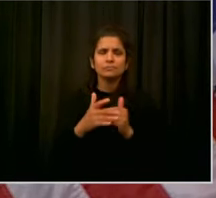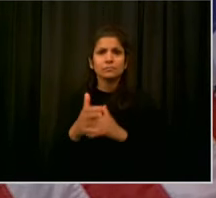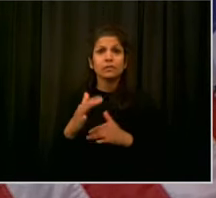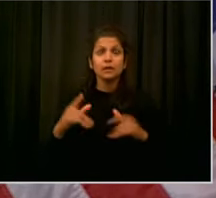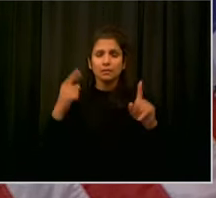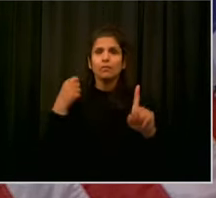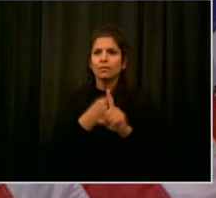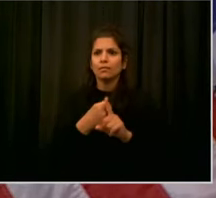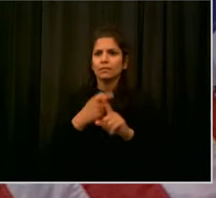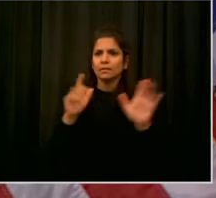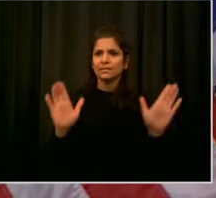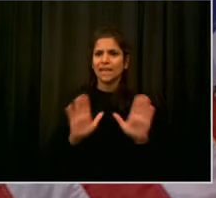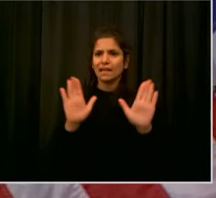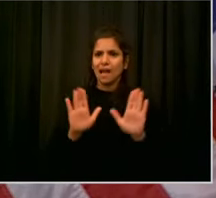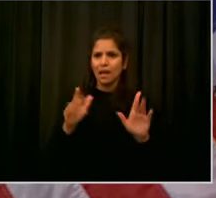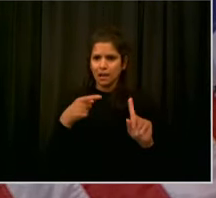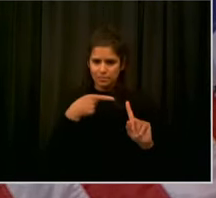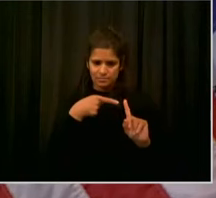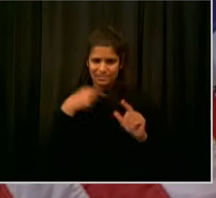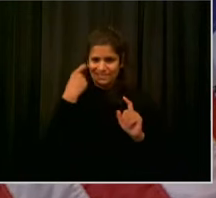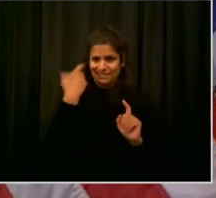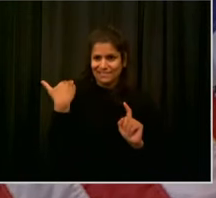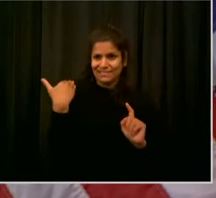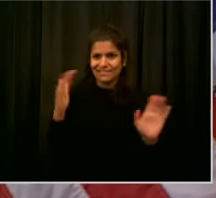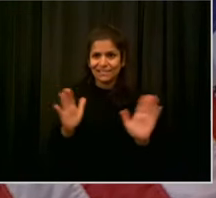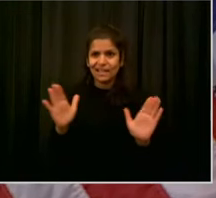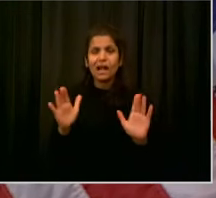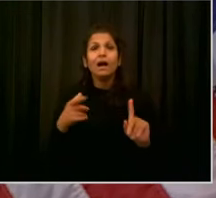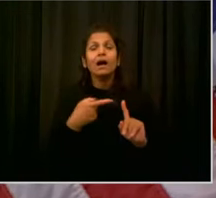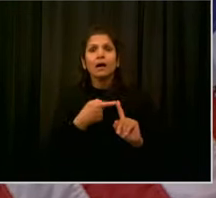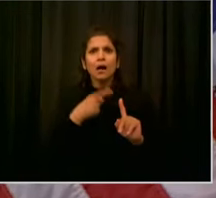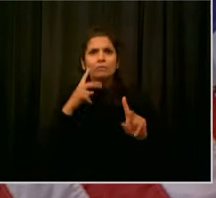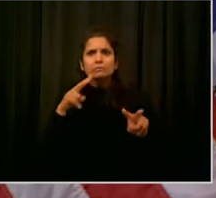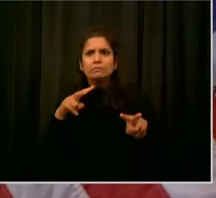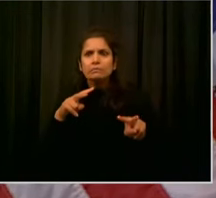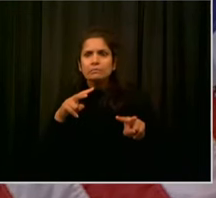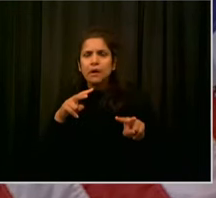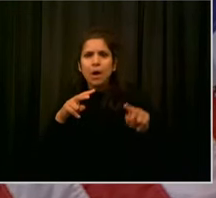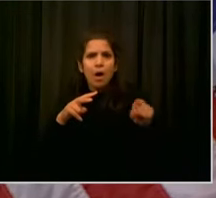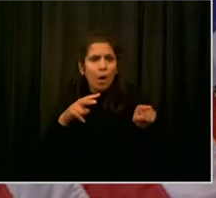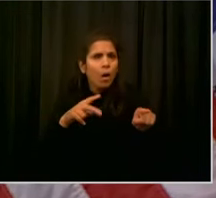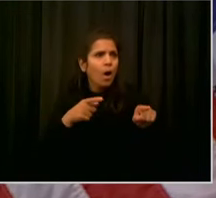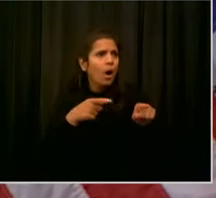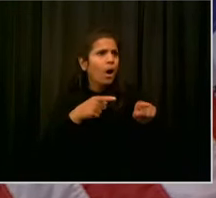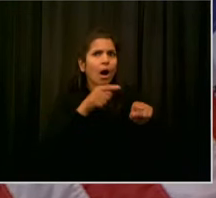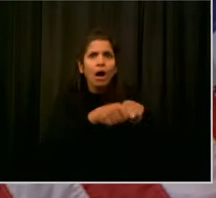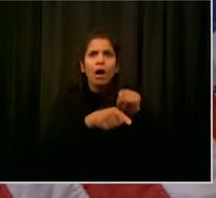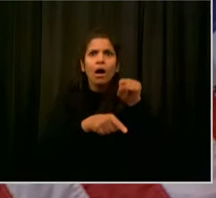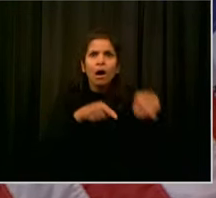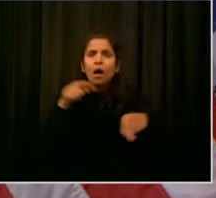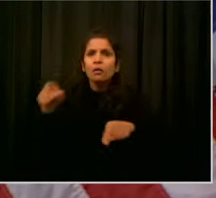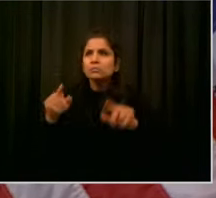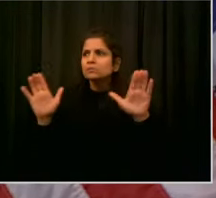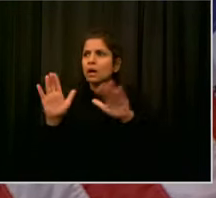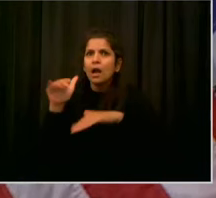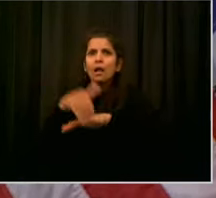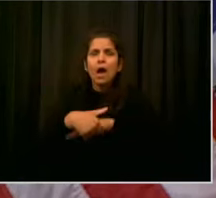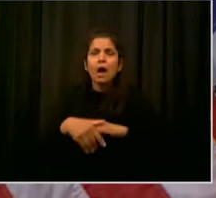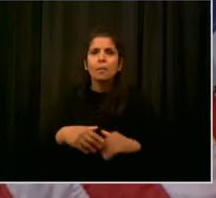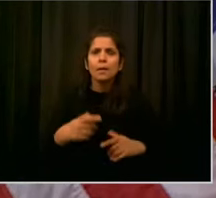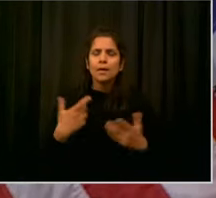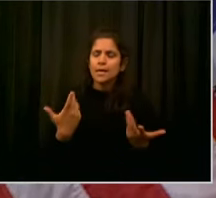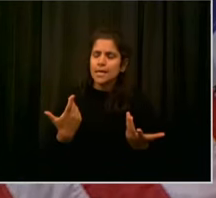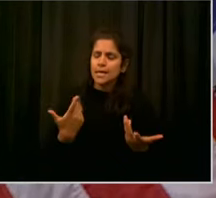nights. We thought it was going to be very localized. We set up for that reality. We found something different. We went to a much more aggressive strategy. It worked much